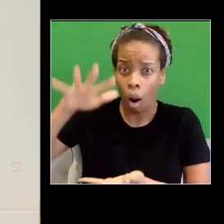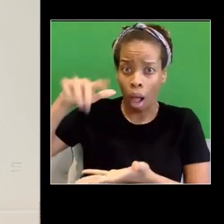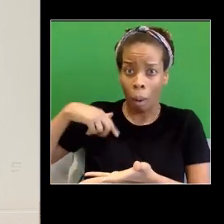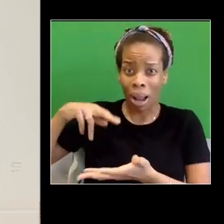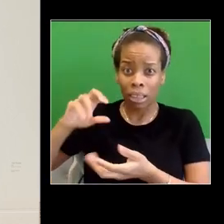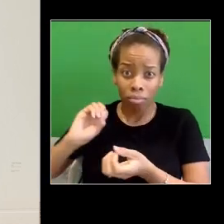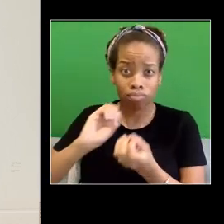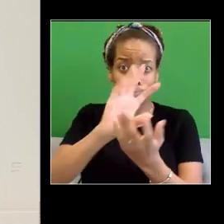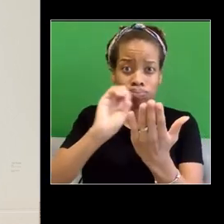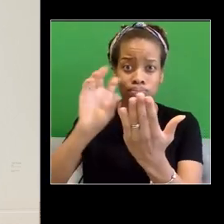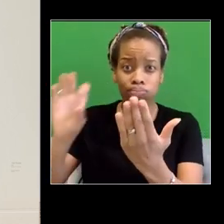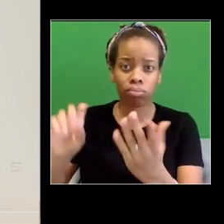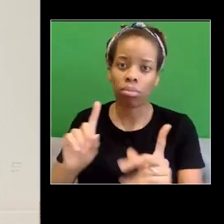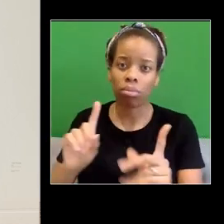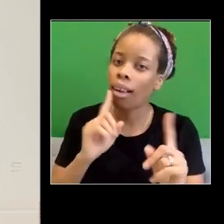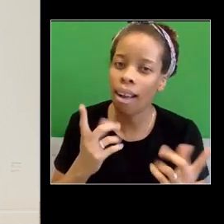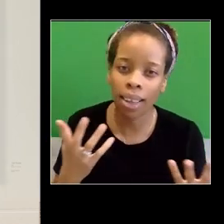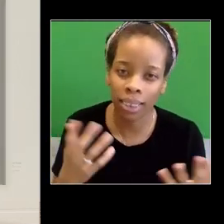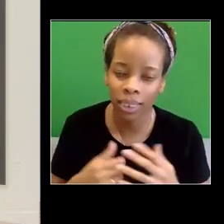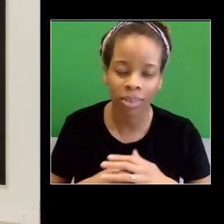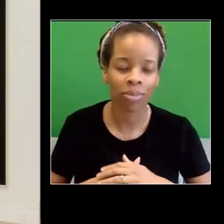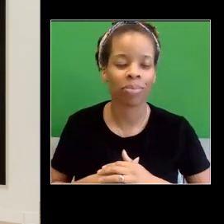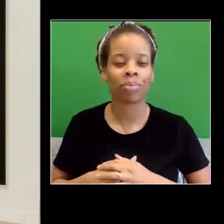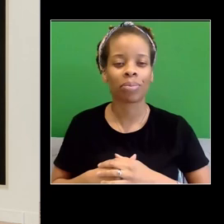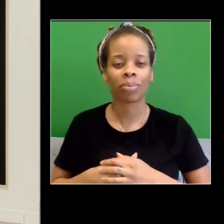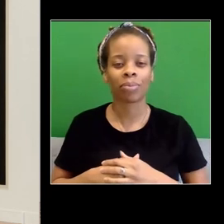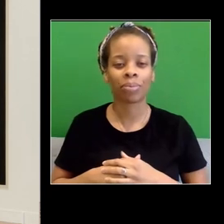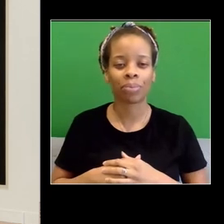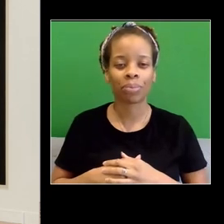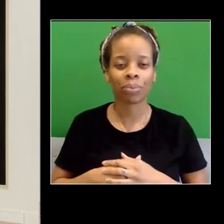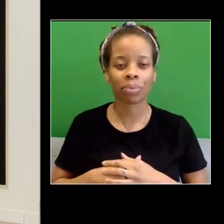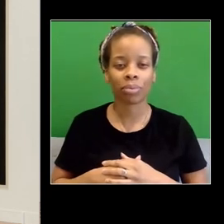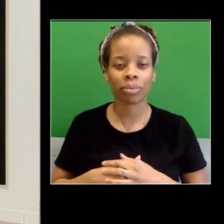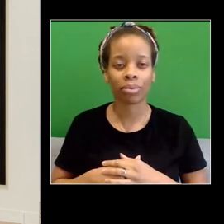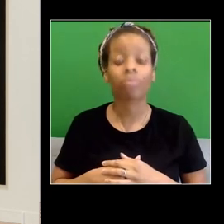right. And so, yeah, in doing all of that